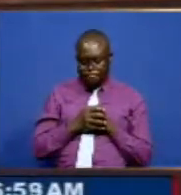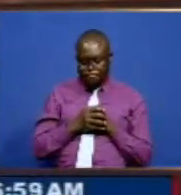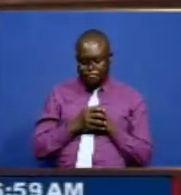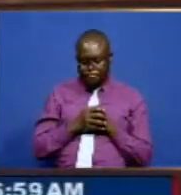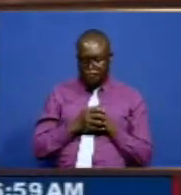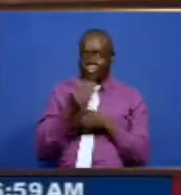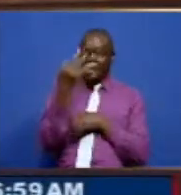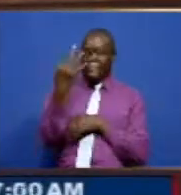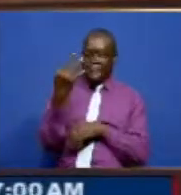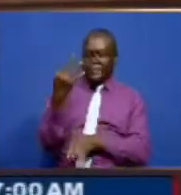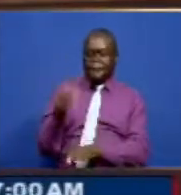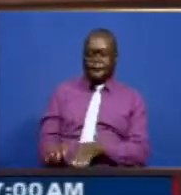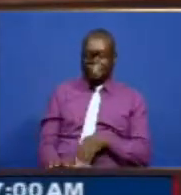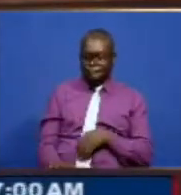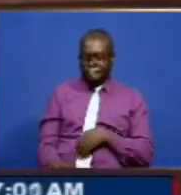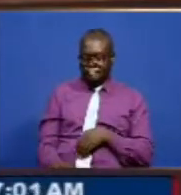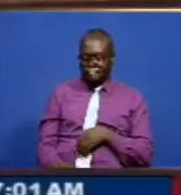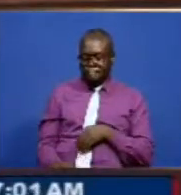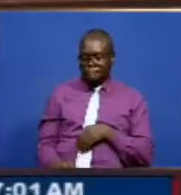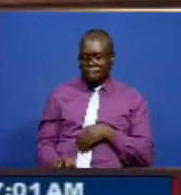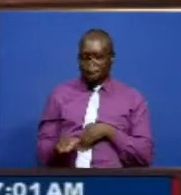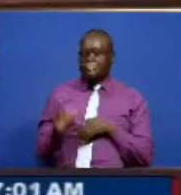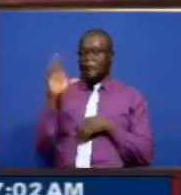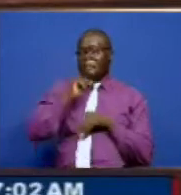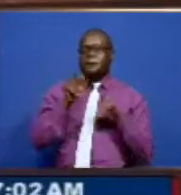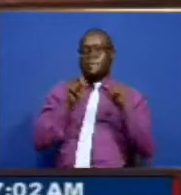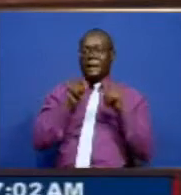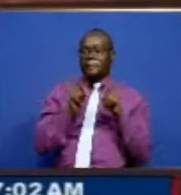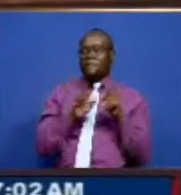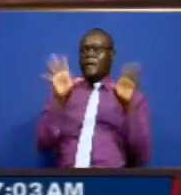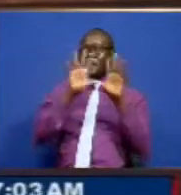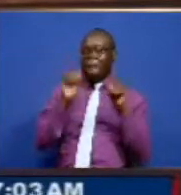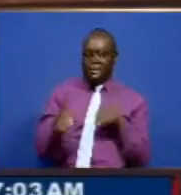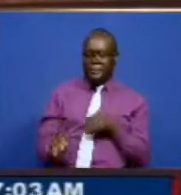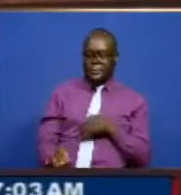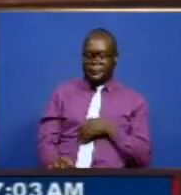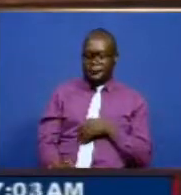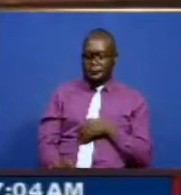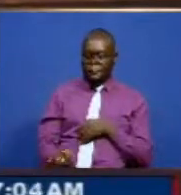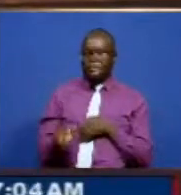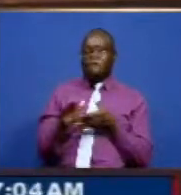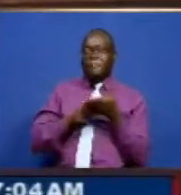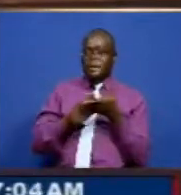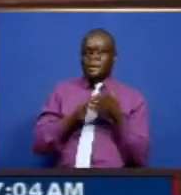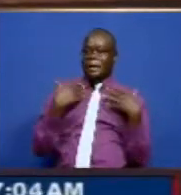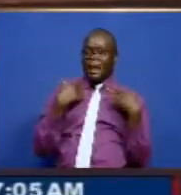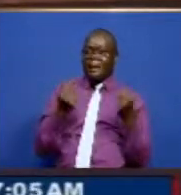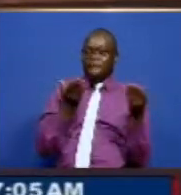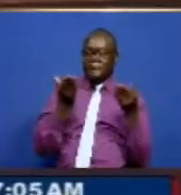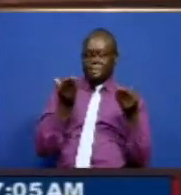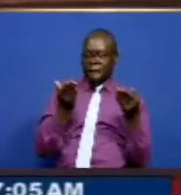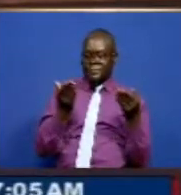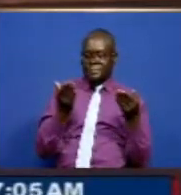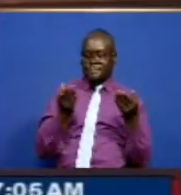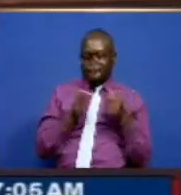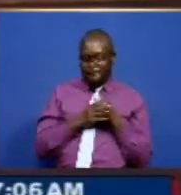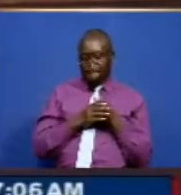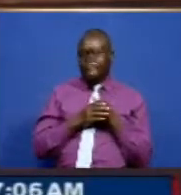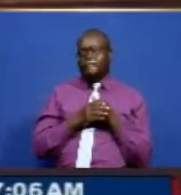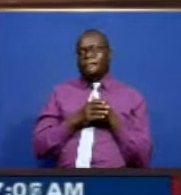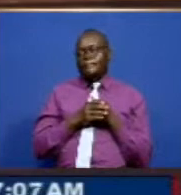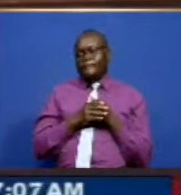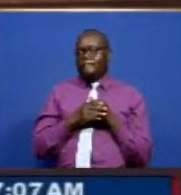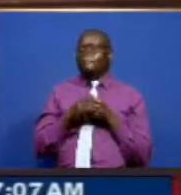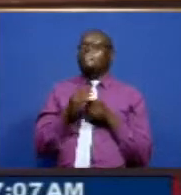3, mismanagement of the budget appropriated for basic health services such as ambulance, fuel,